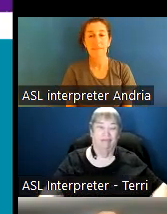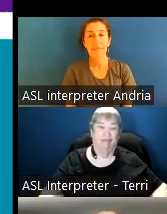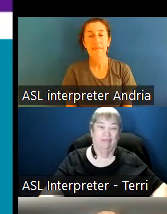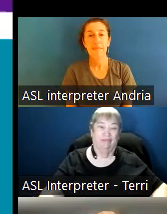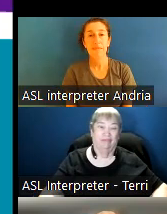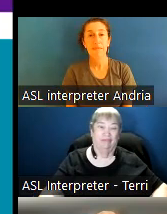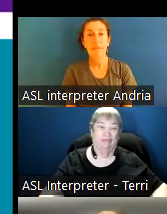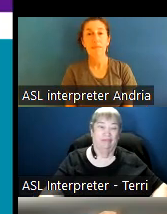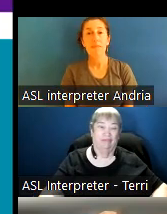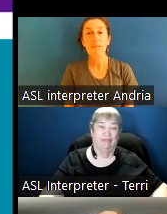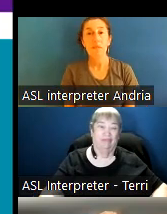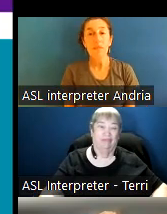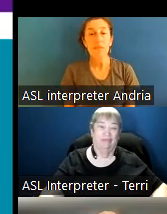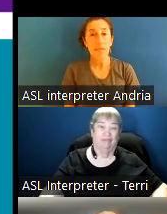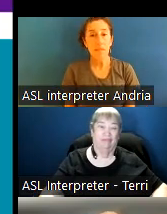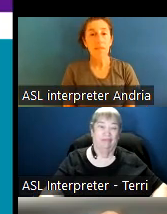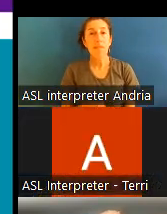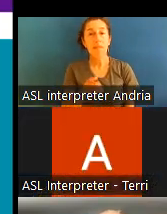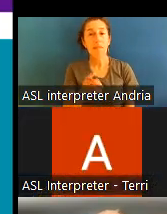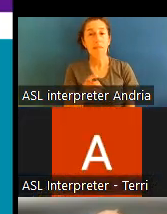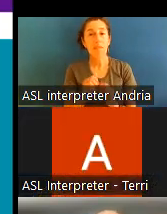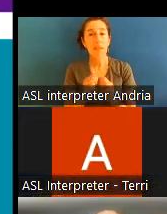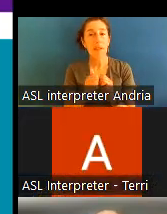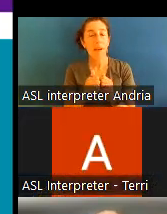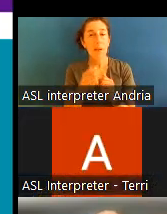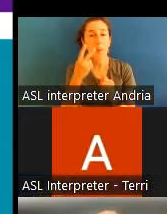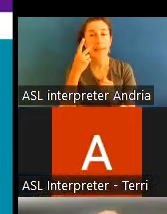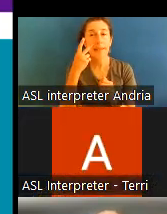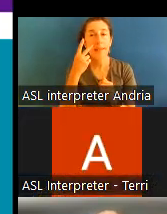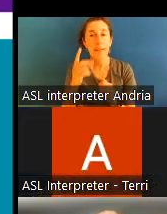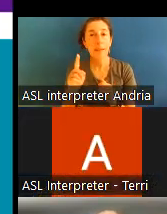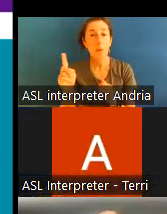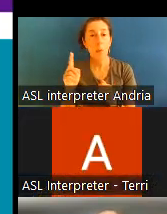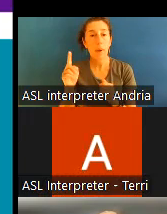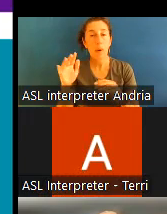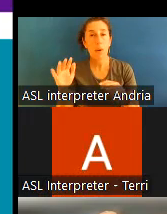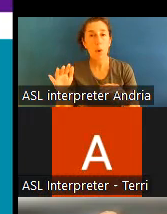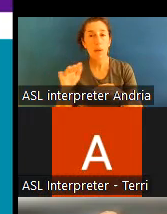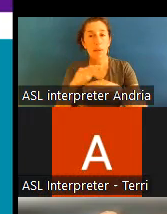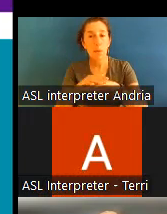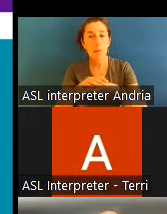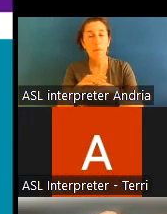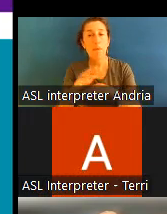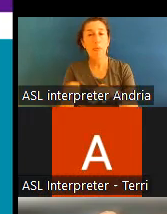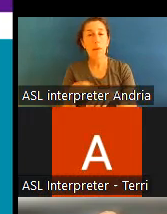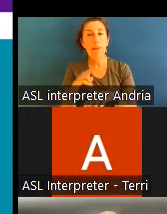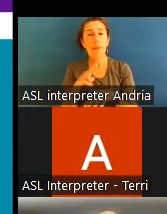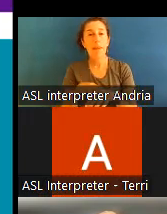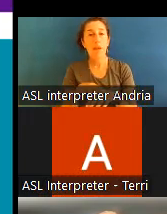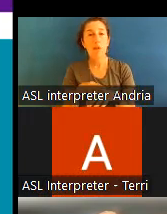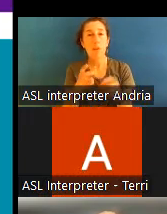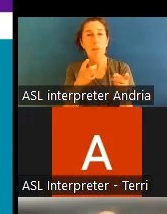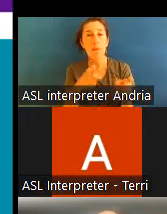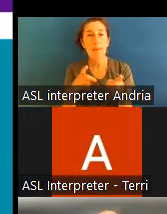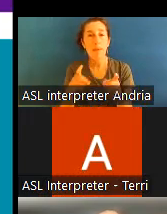So here's where we begin to look at the crossover in the national prevalence of sexual assault